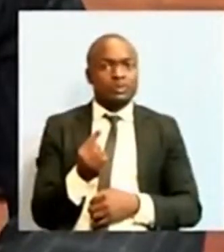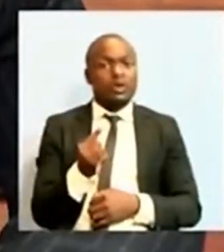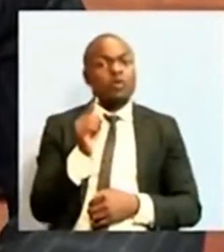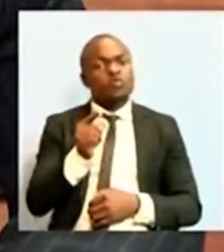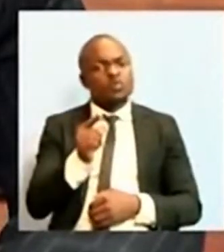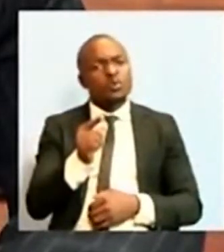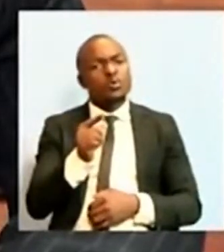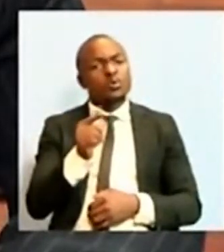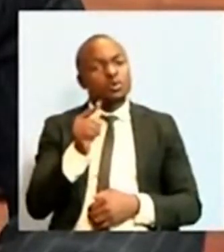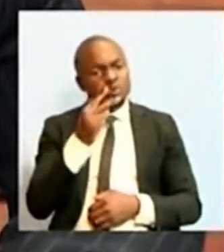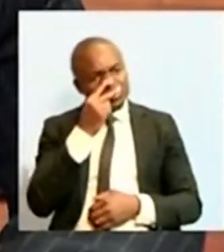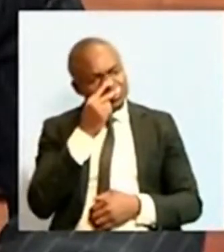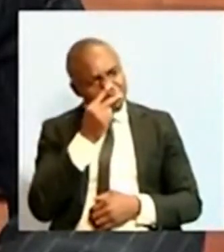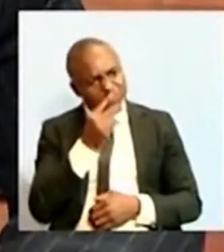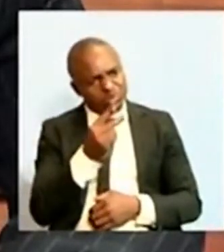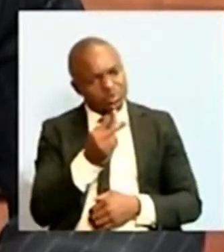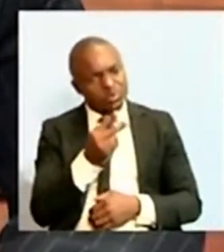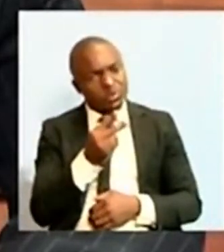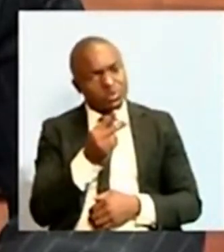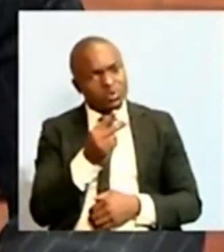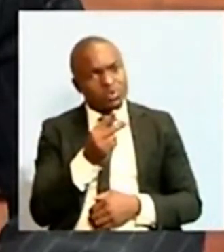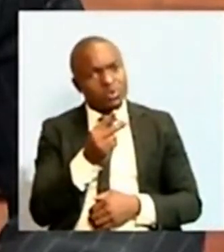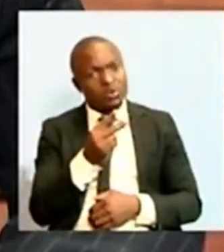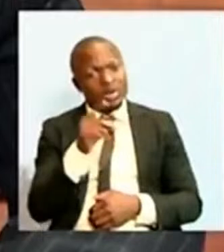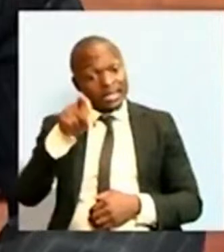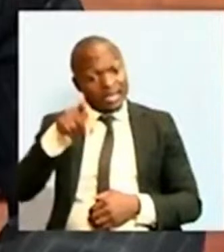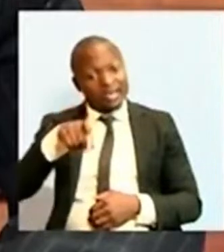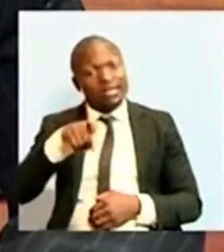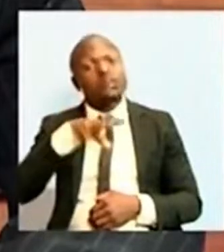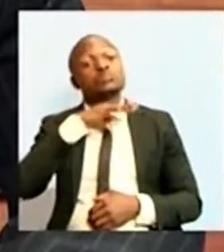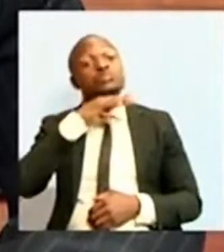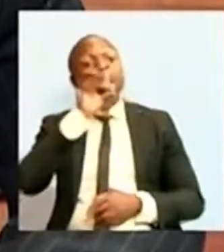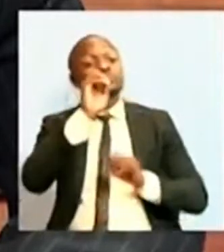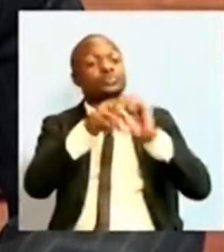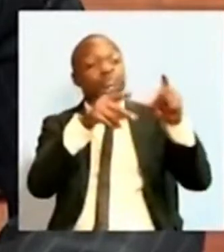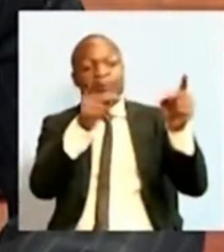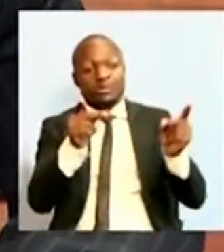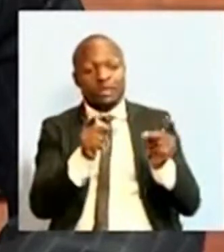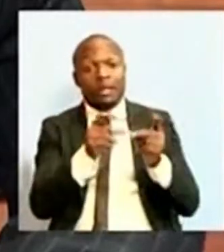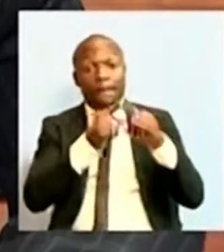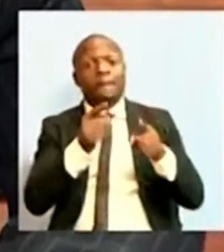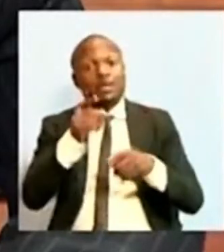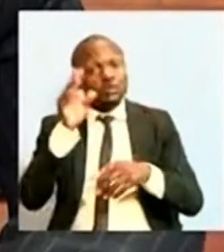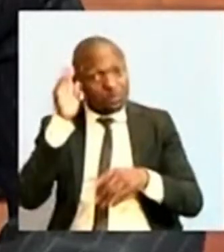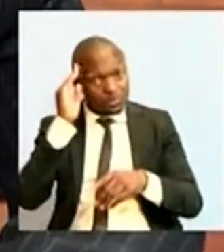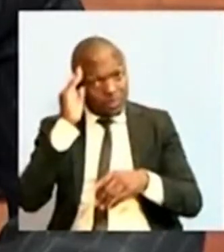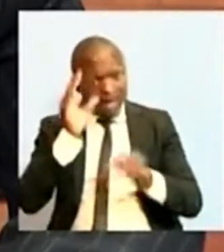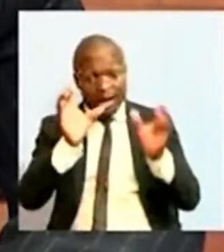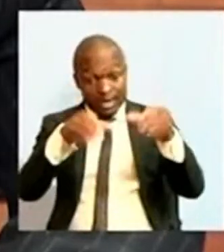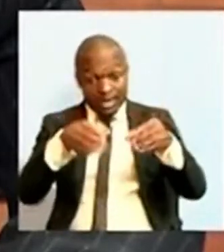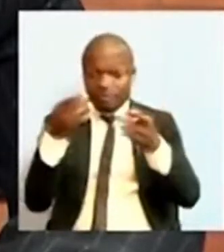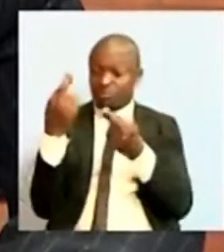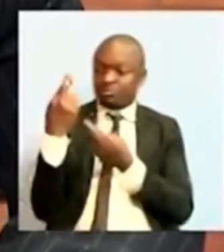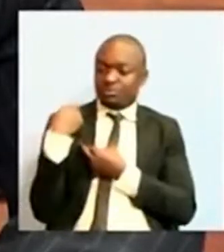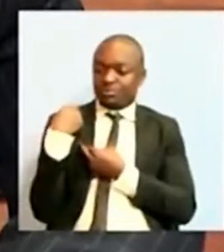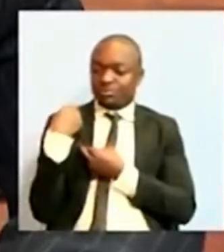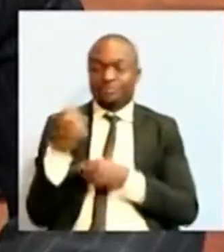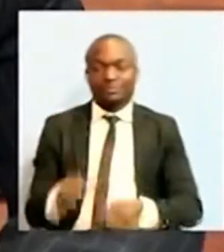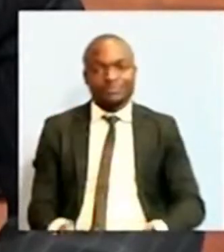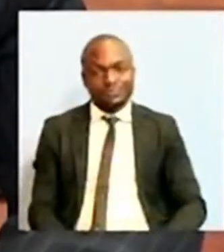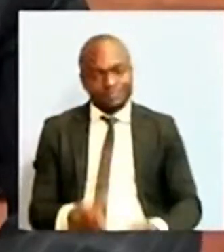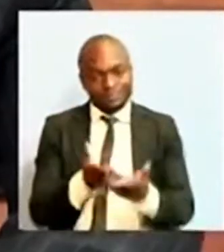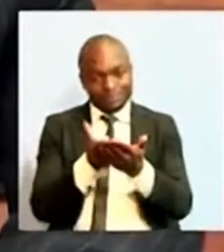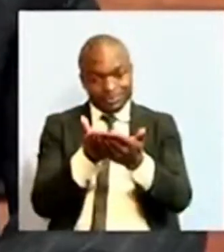to realize the need of a waste disposal site? Meanwhile, you know that it is the council's responsibility.